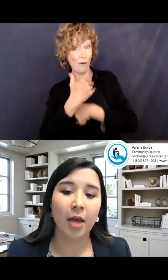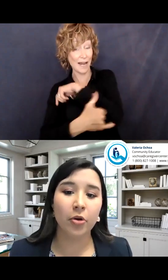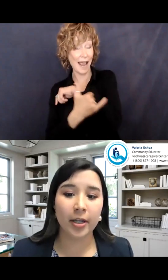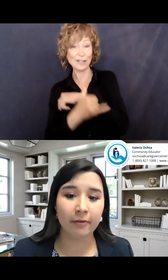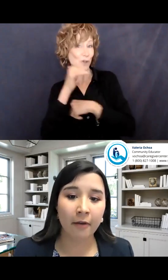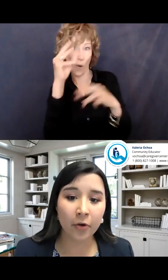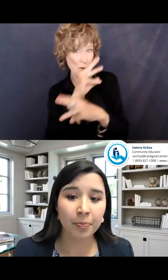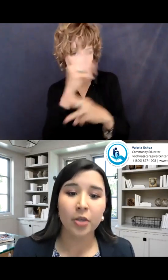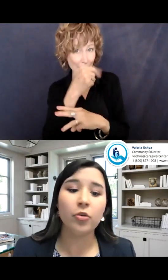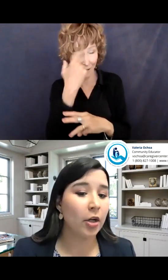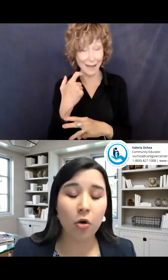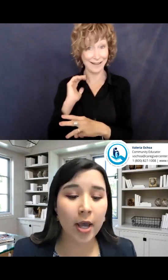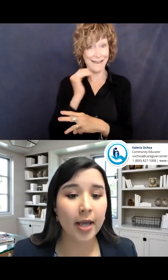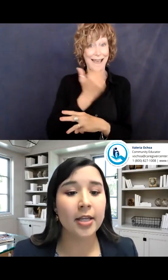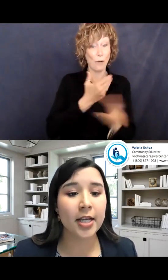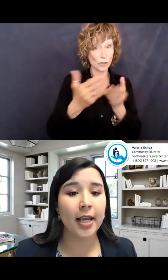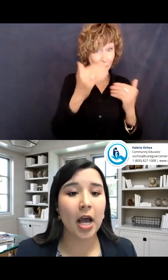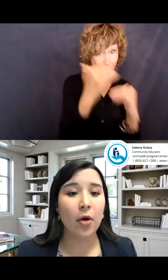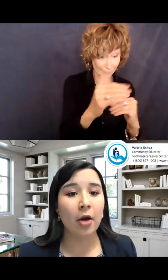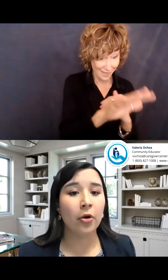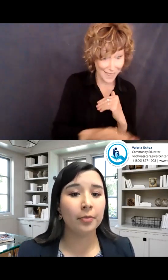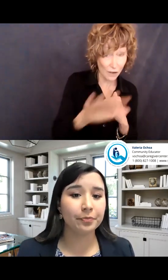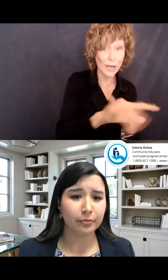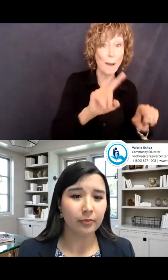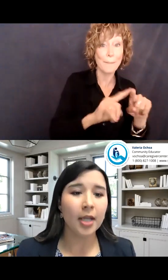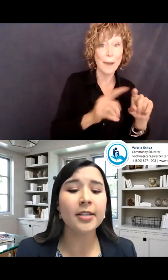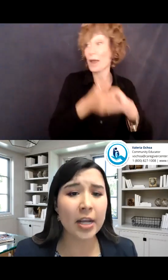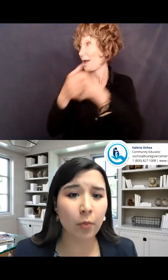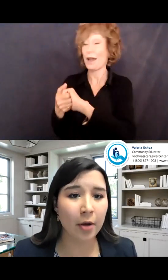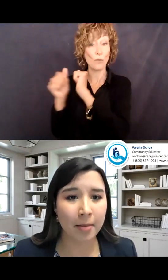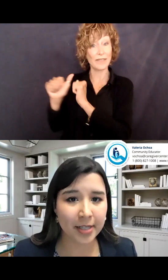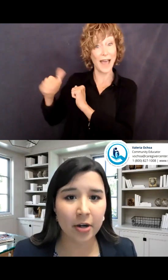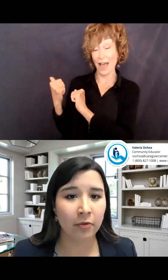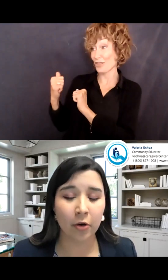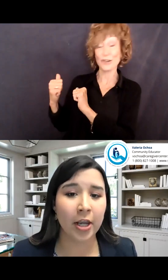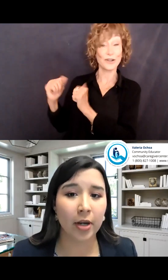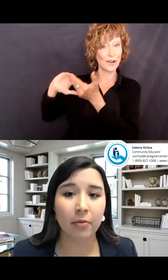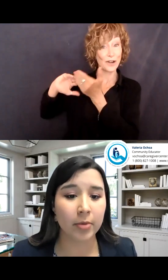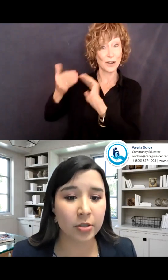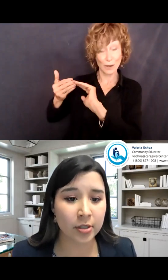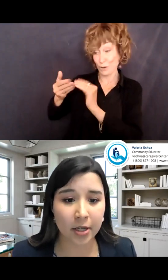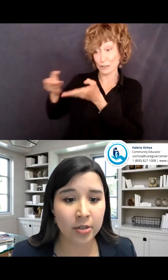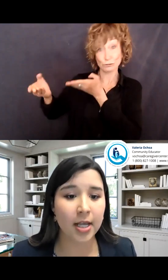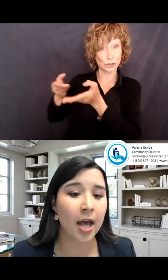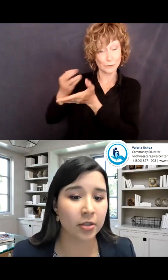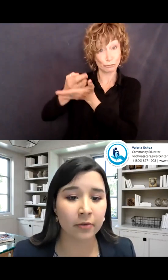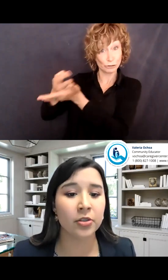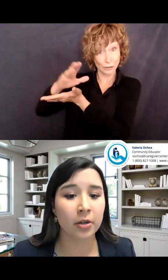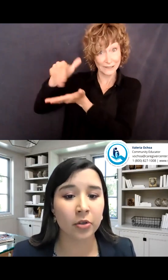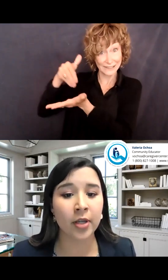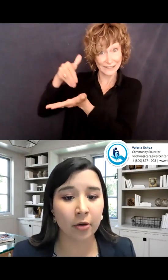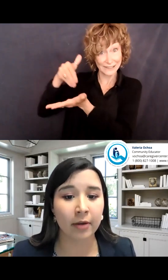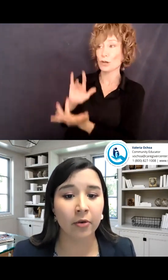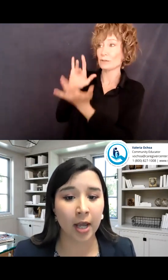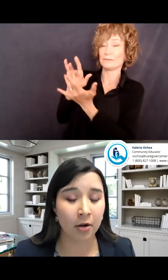larger collaborative effort. You can go ahead and check out our statewide website of our caregiver resource centers at